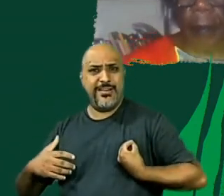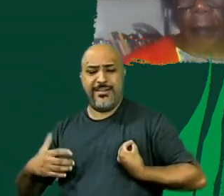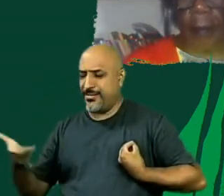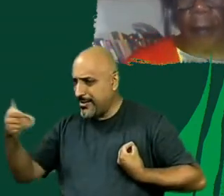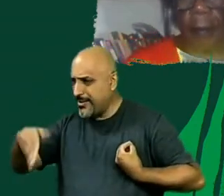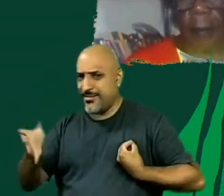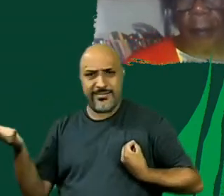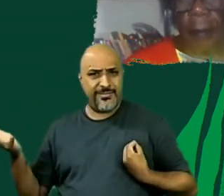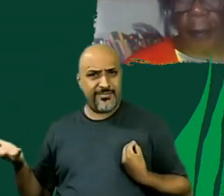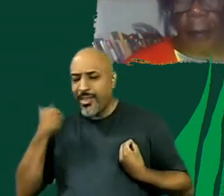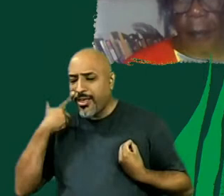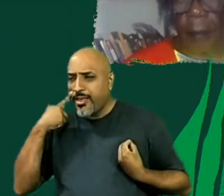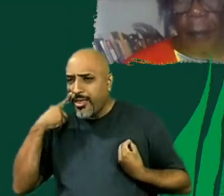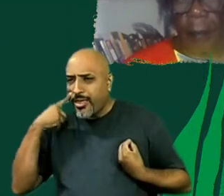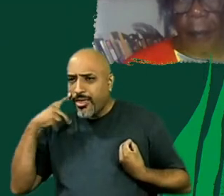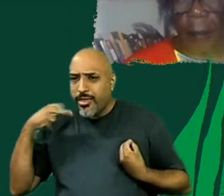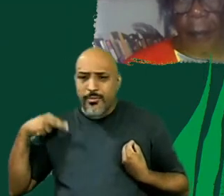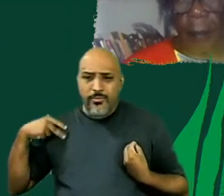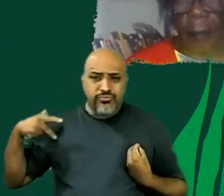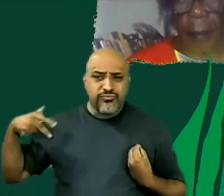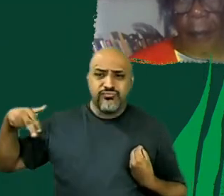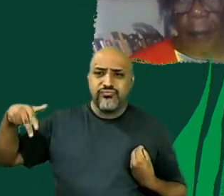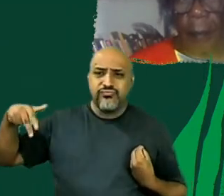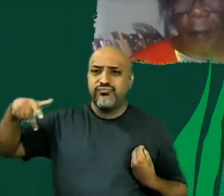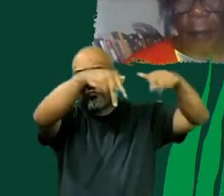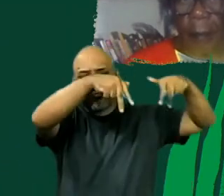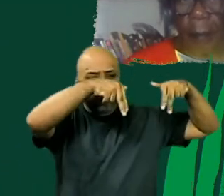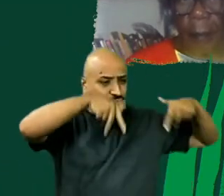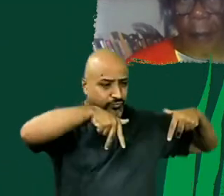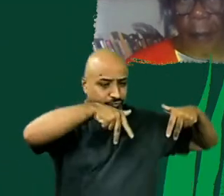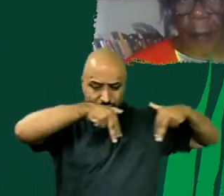is a very great concern for all of us.